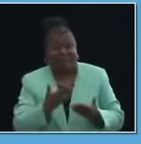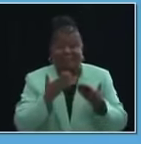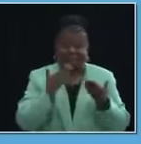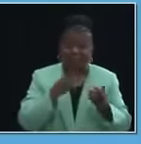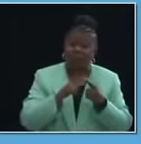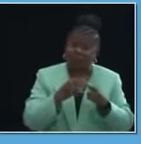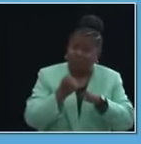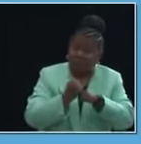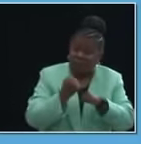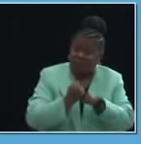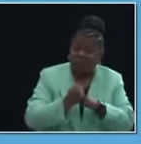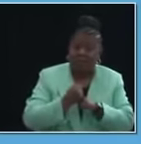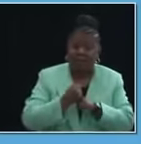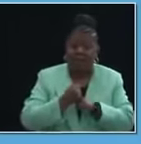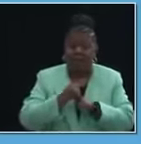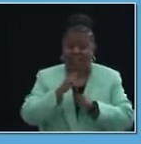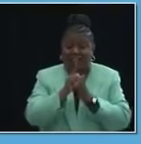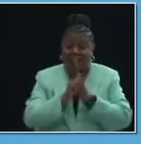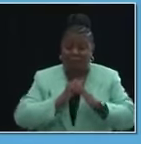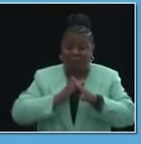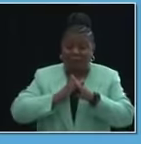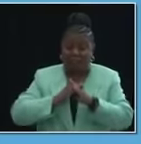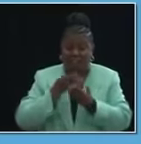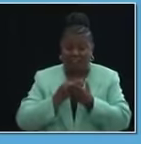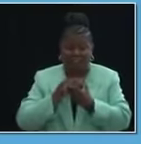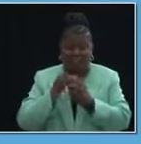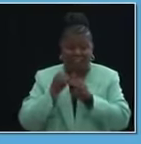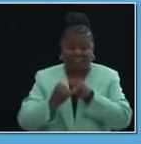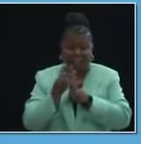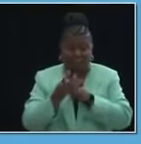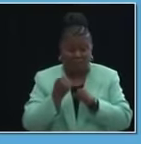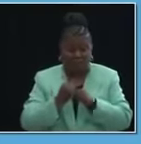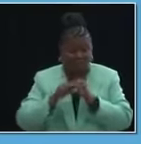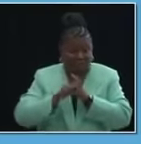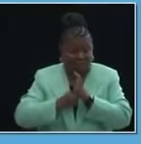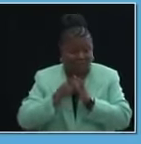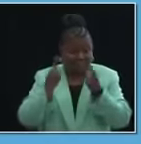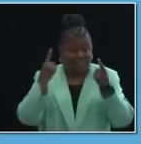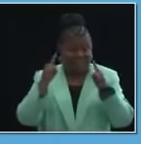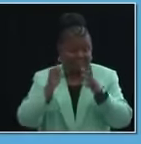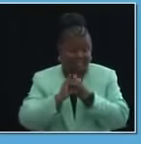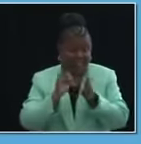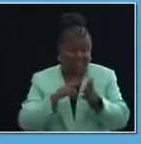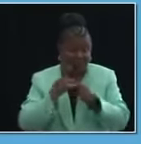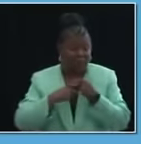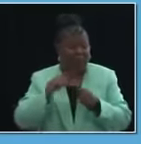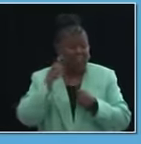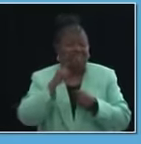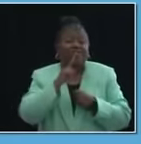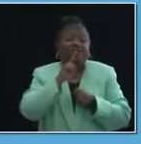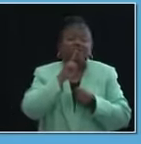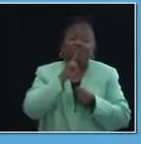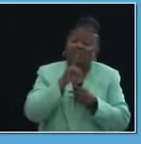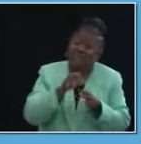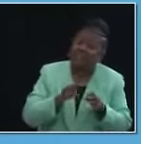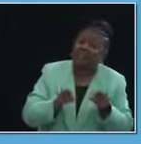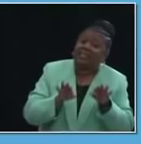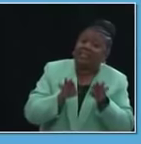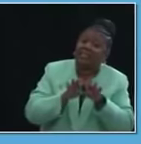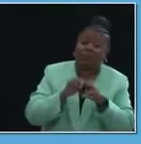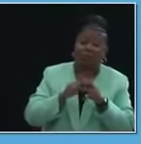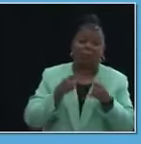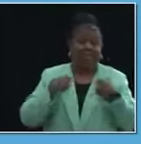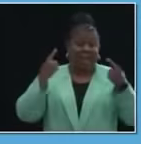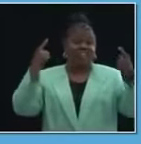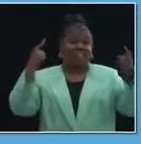for your support of the Legal Protection Fund over the last 4 years, and I do want to highlight the successes of that program because I think it is really significant what we